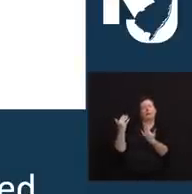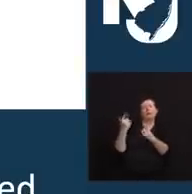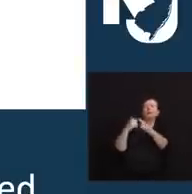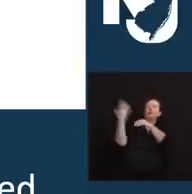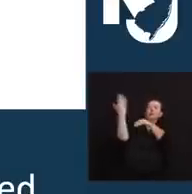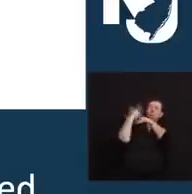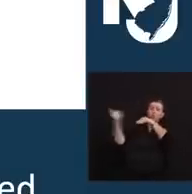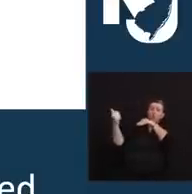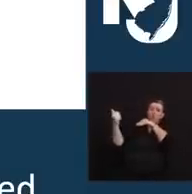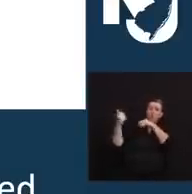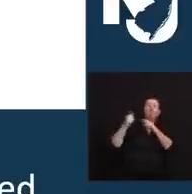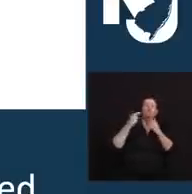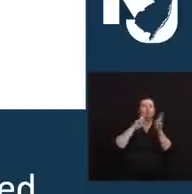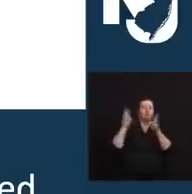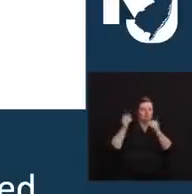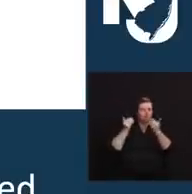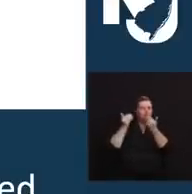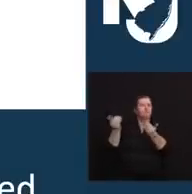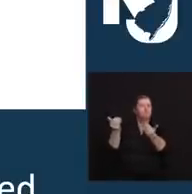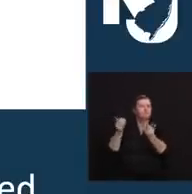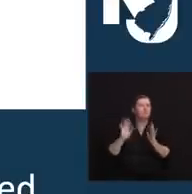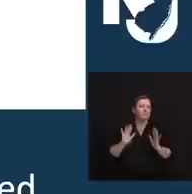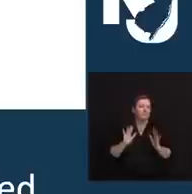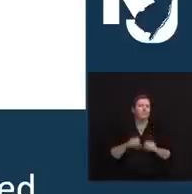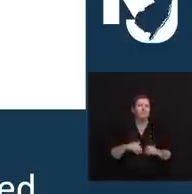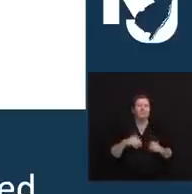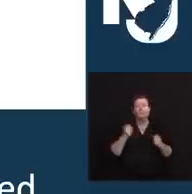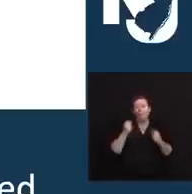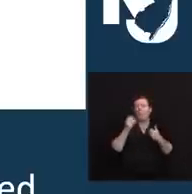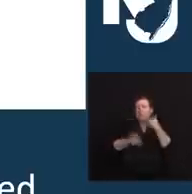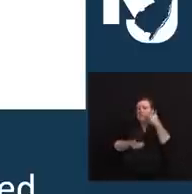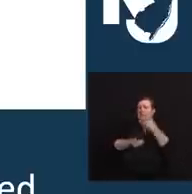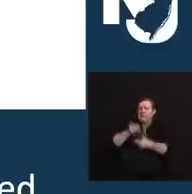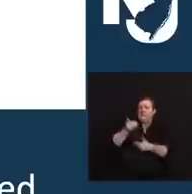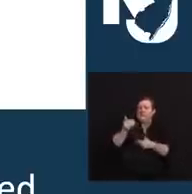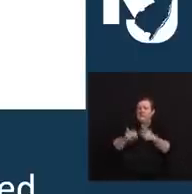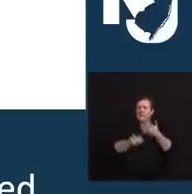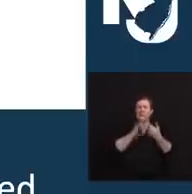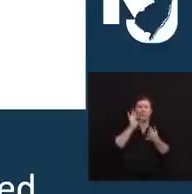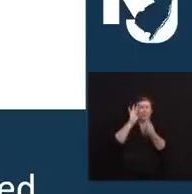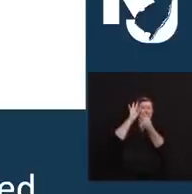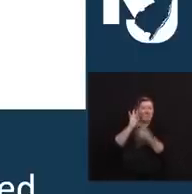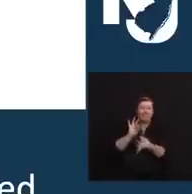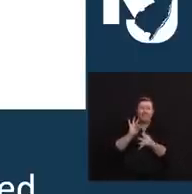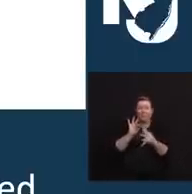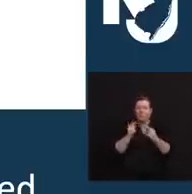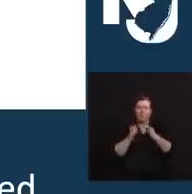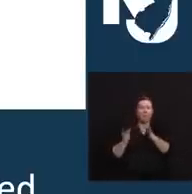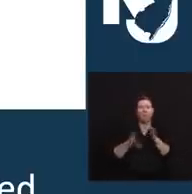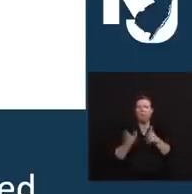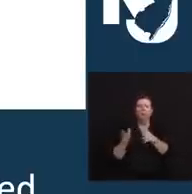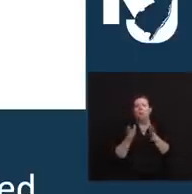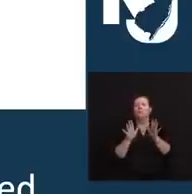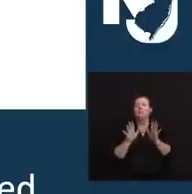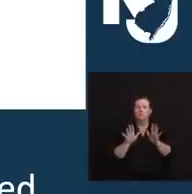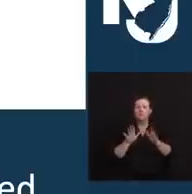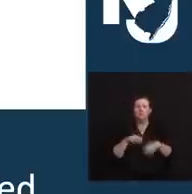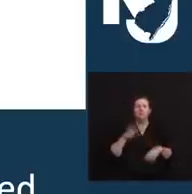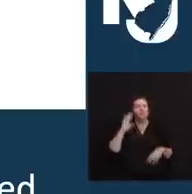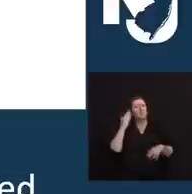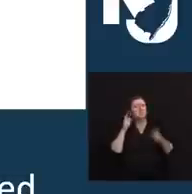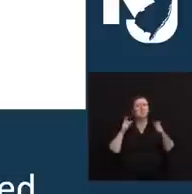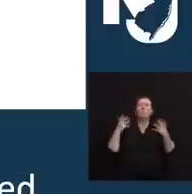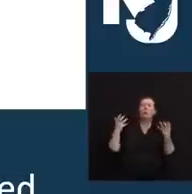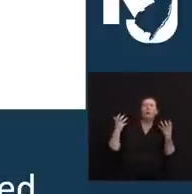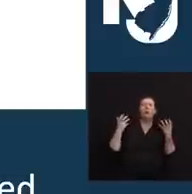We know the process wasn't perfect for anyone who tried to pre-register yesterday. I mean, the pent-up demand, folks,